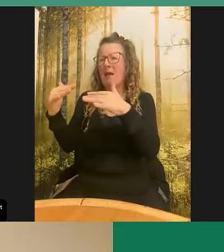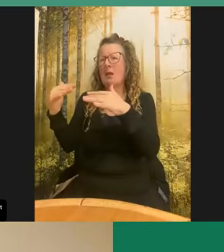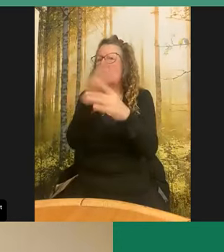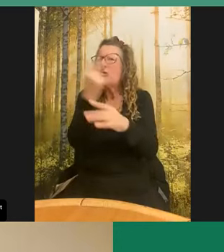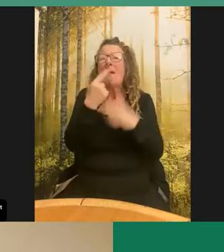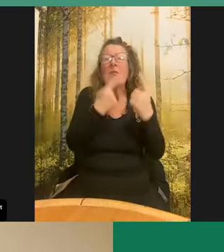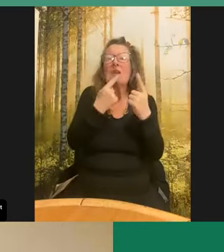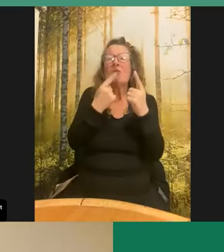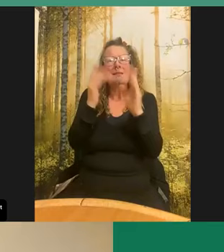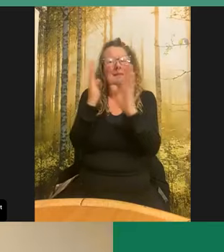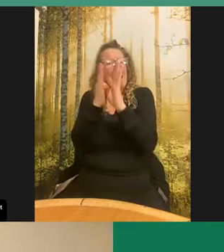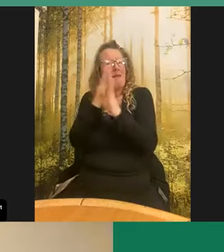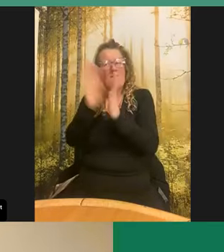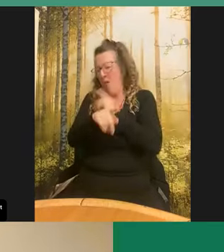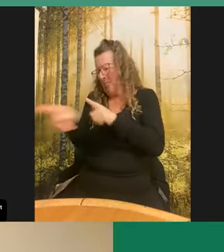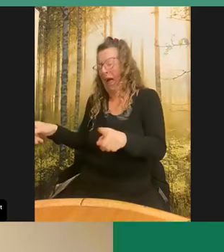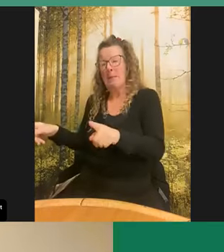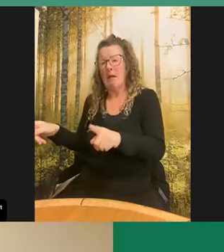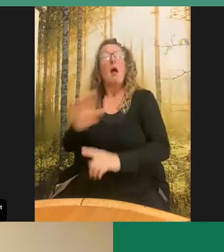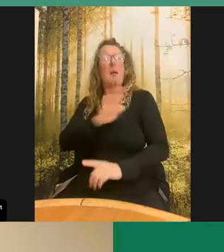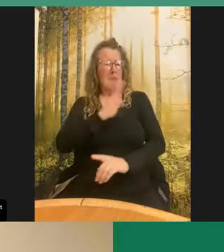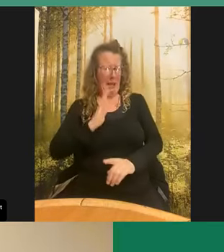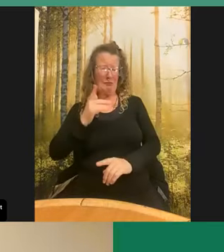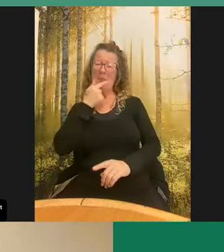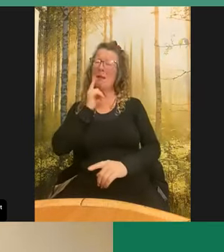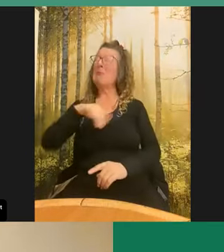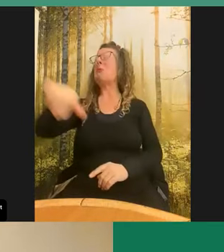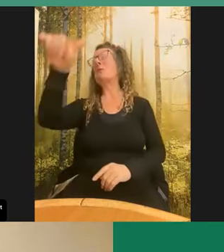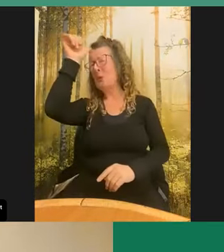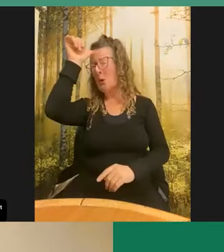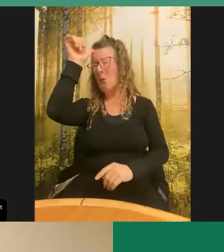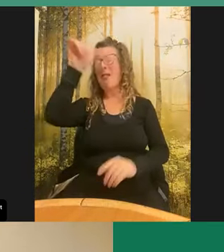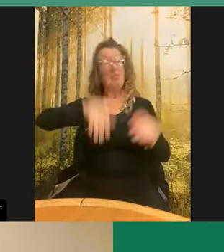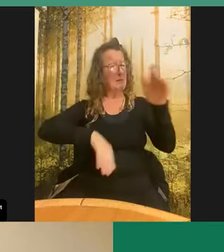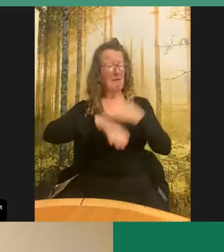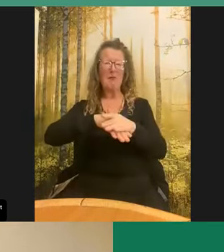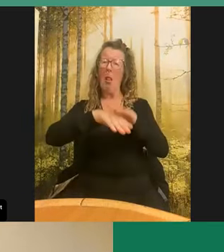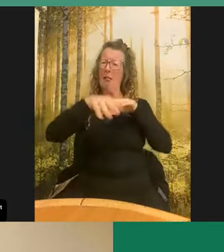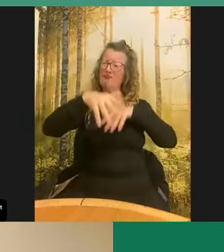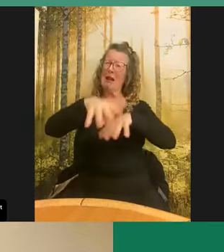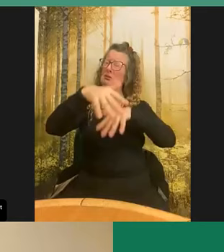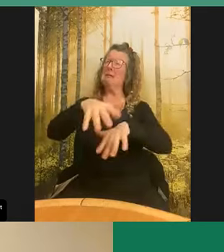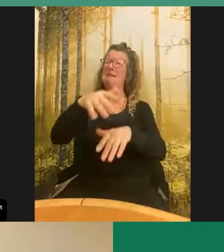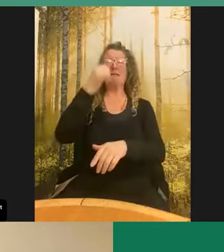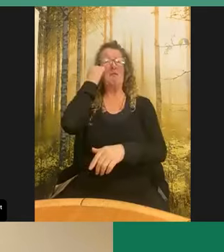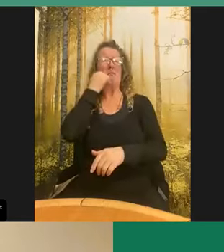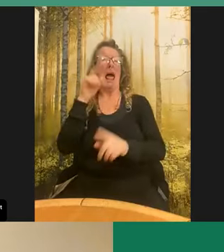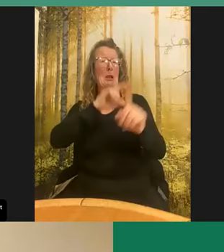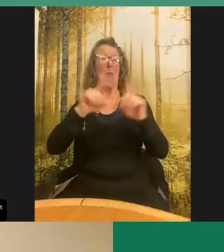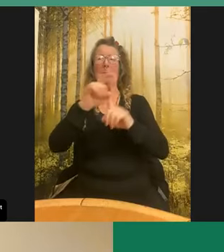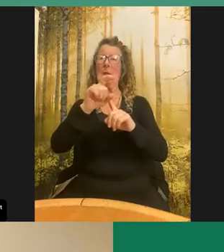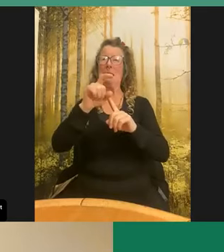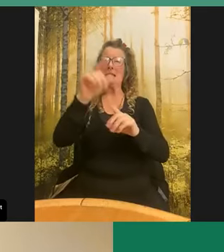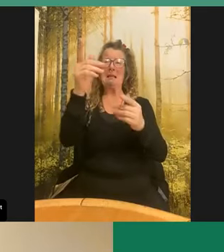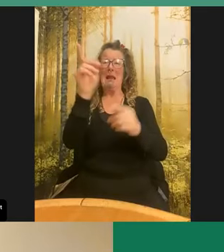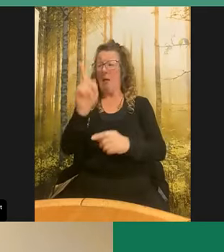because military people knew that these regiments existed. They felt that, like, you know, black communities were just interlopers, they were just coming for